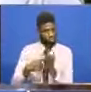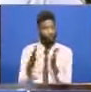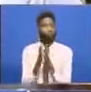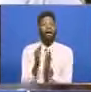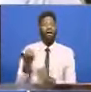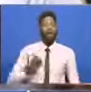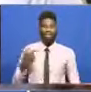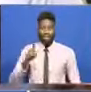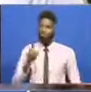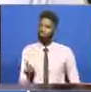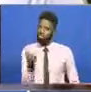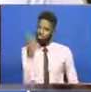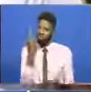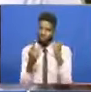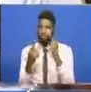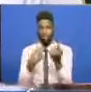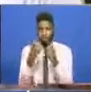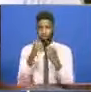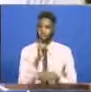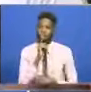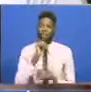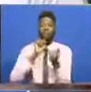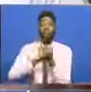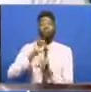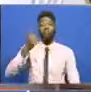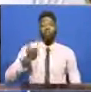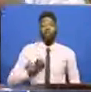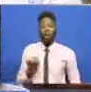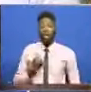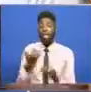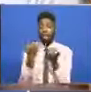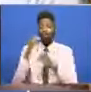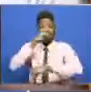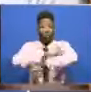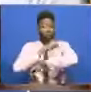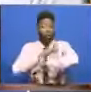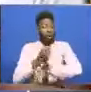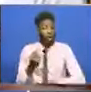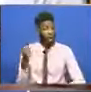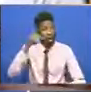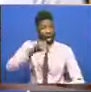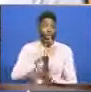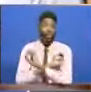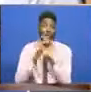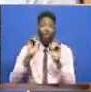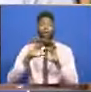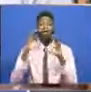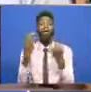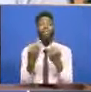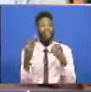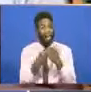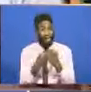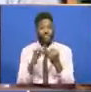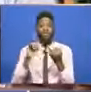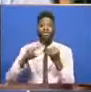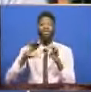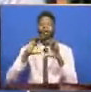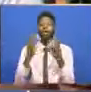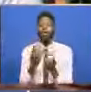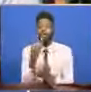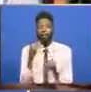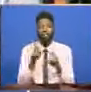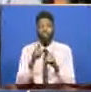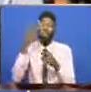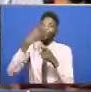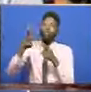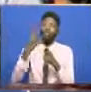they raised that at least 15 girls are out of school. Mm. Who should be in school? These are class 8s, class 4s, and form 4s. They should